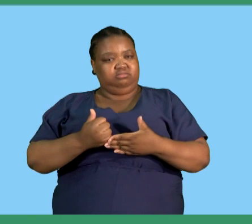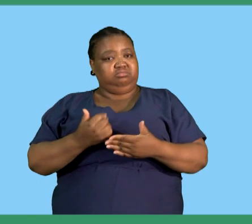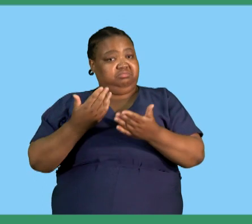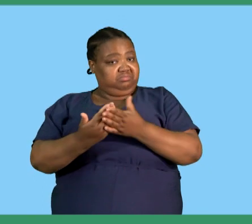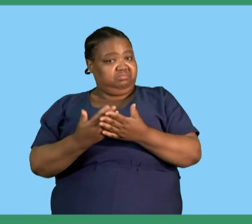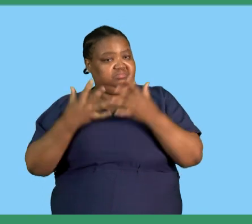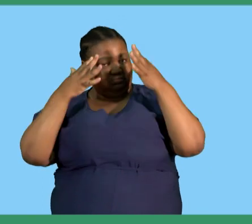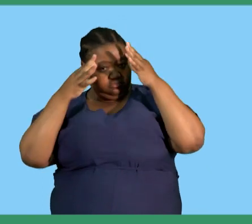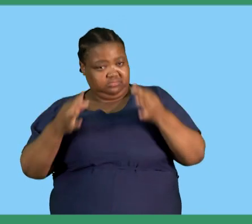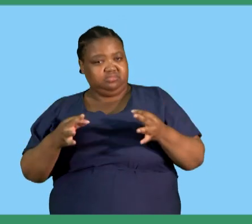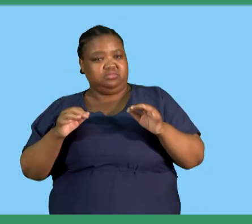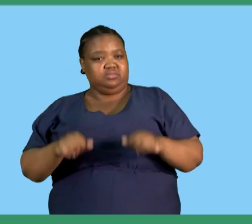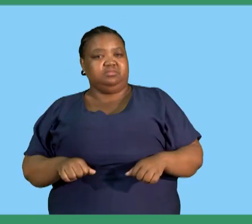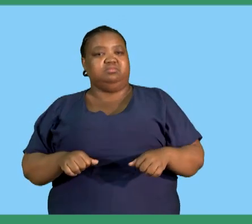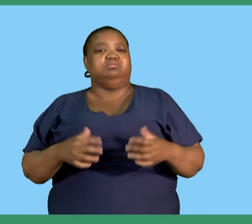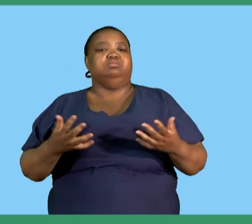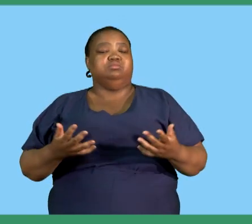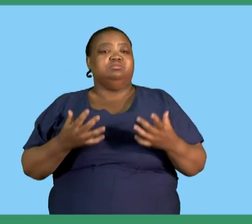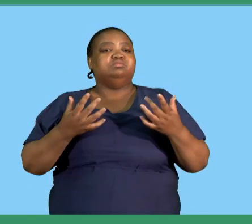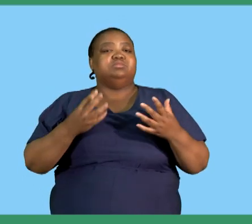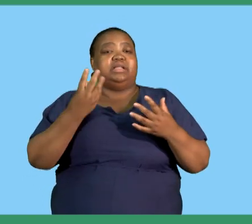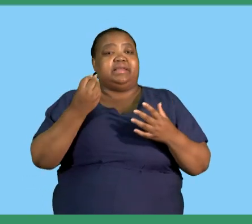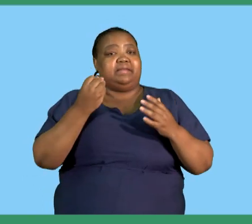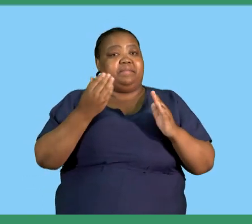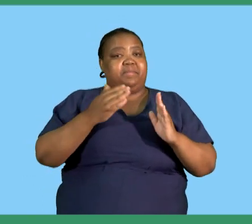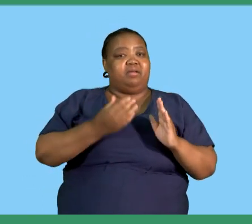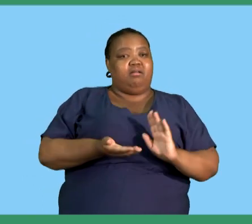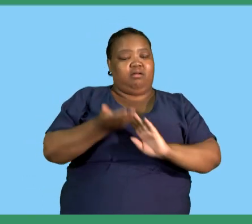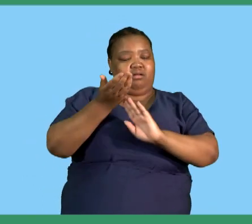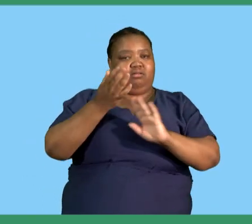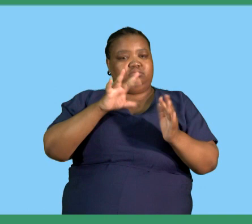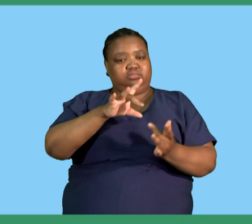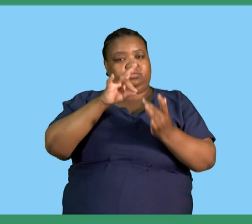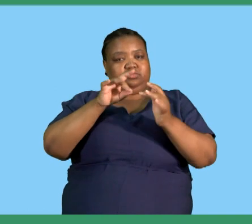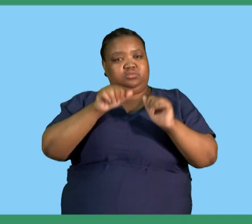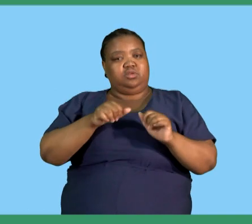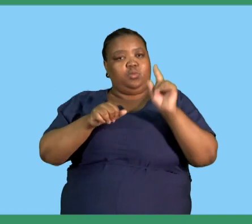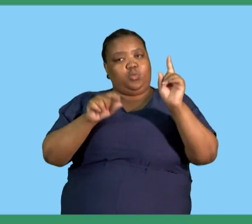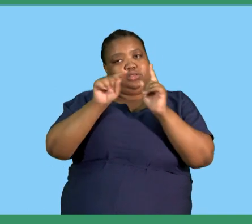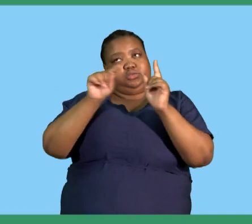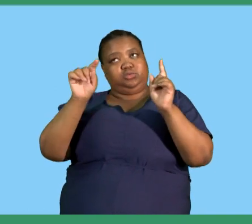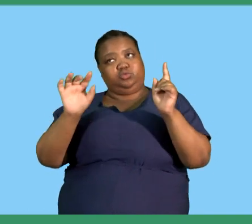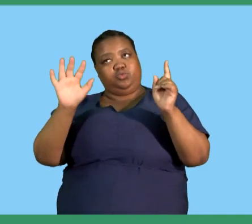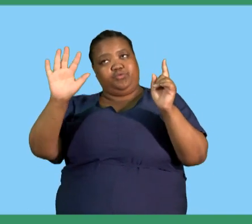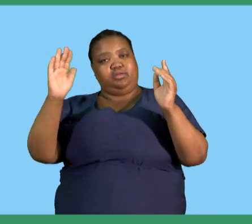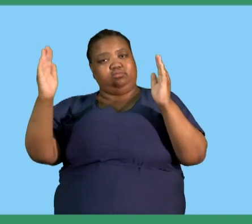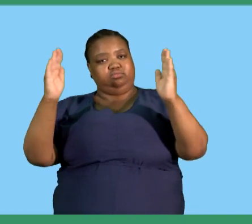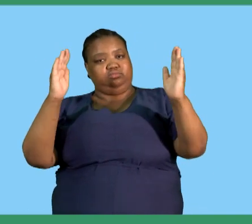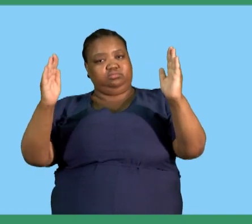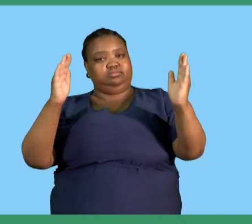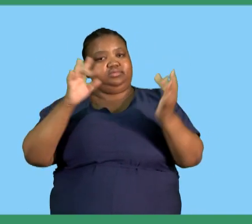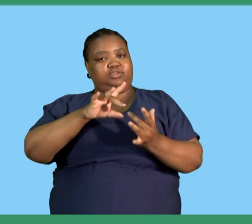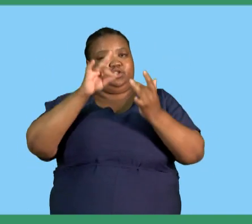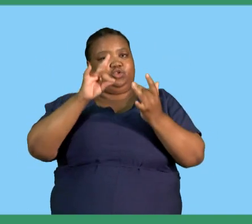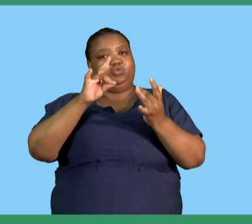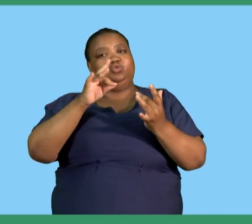not. Then you're going to choose the force with the highest score as the best solutions after weighing it from 1 to 5.